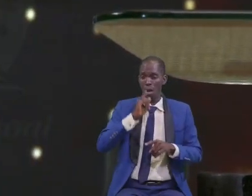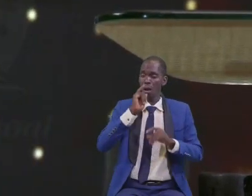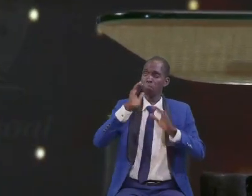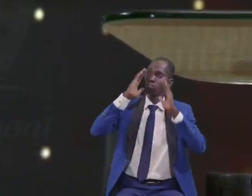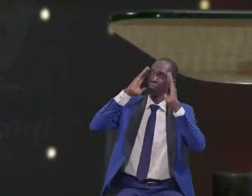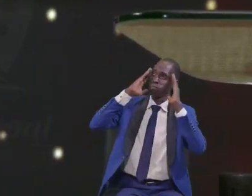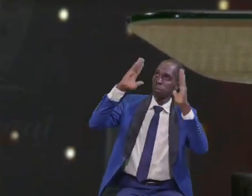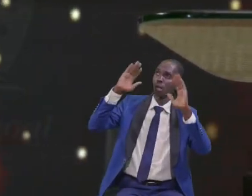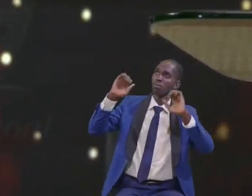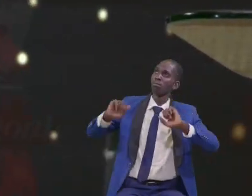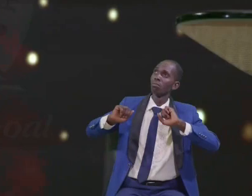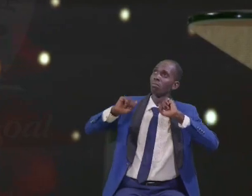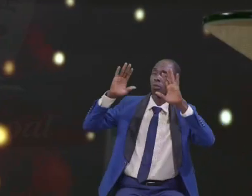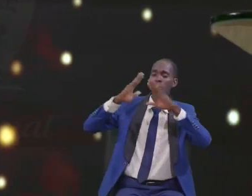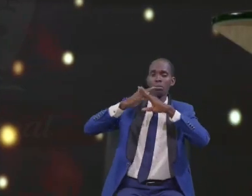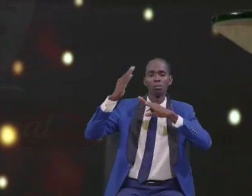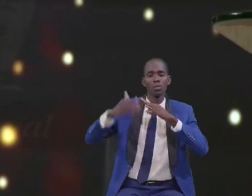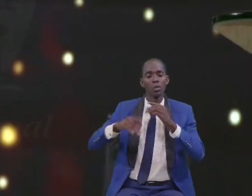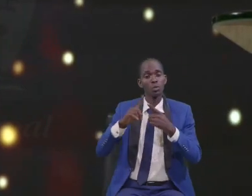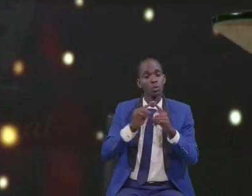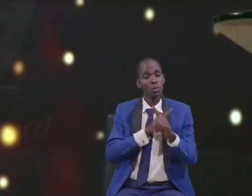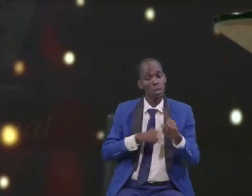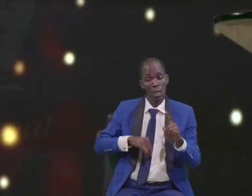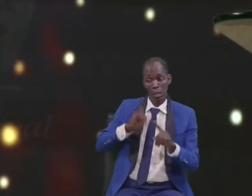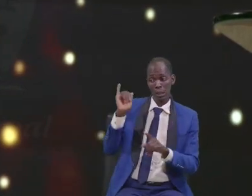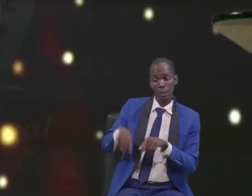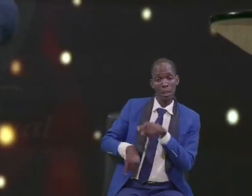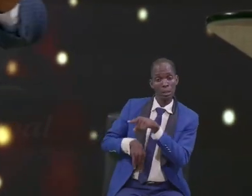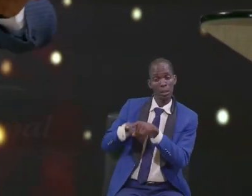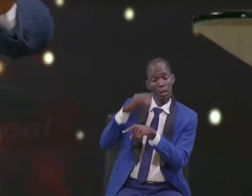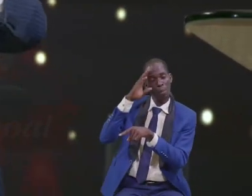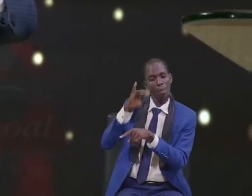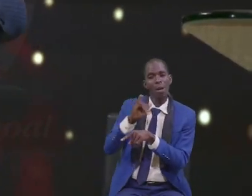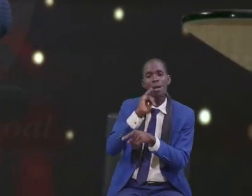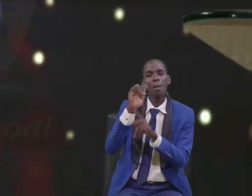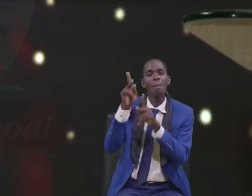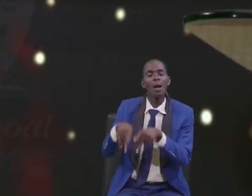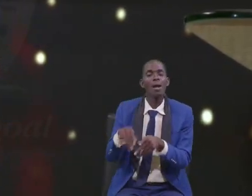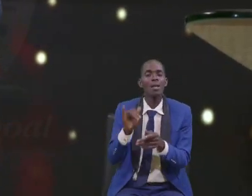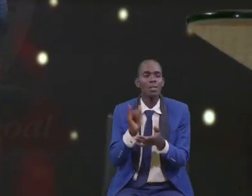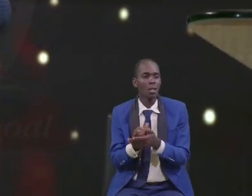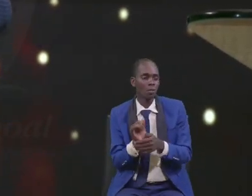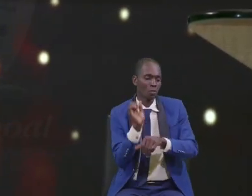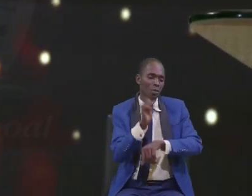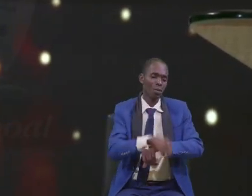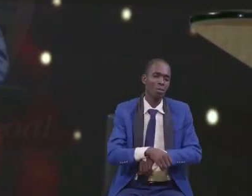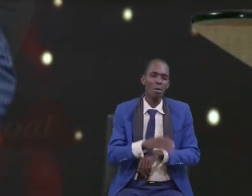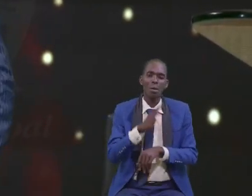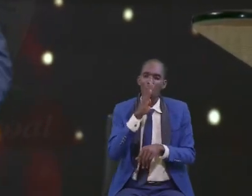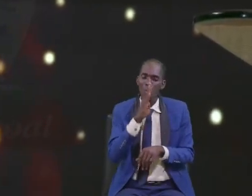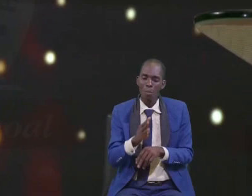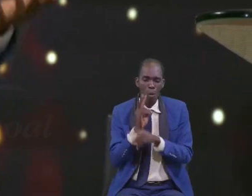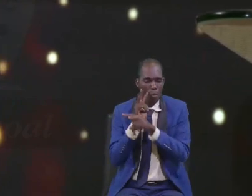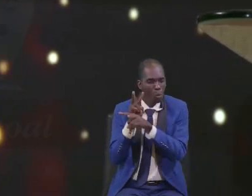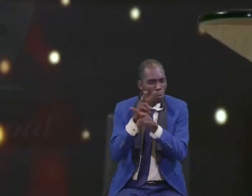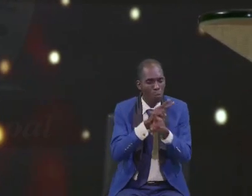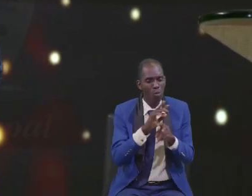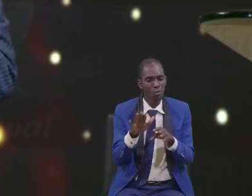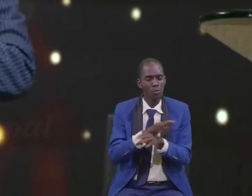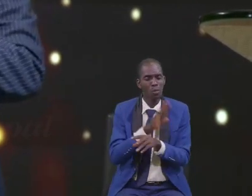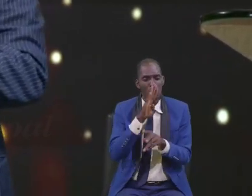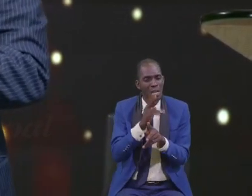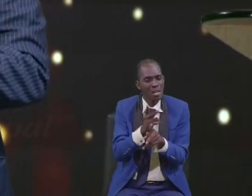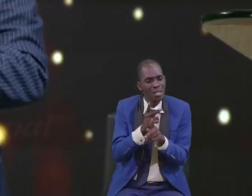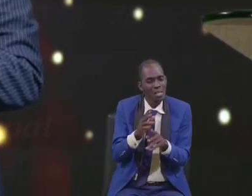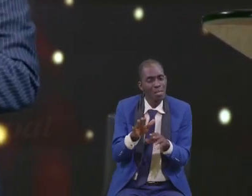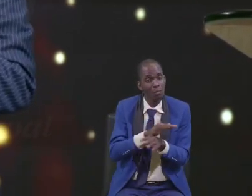That is the man. That is the woman that overcomes. Be sober. Be vigilant, because